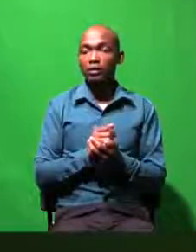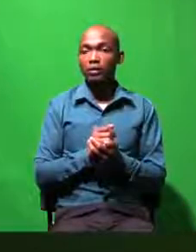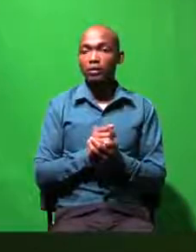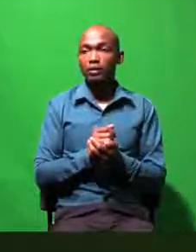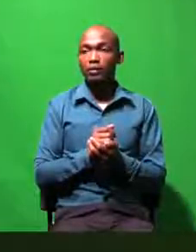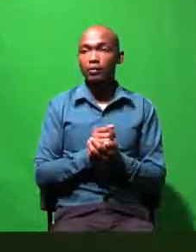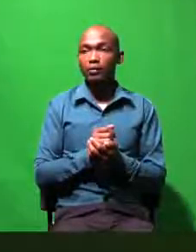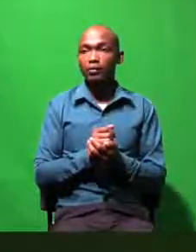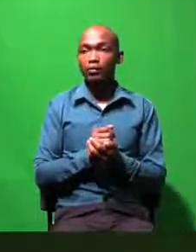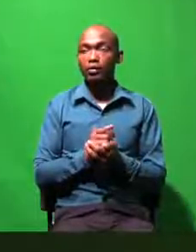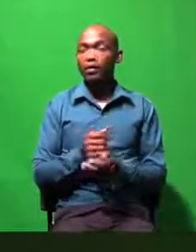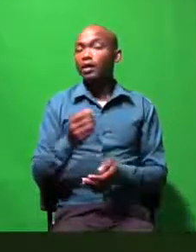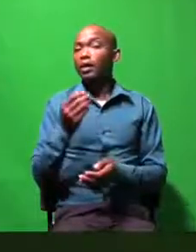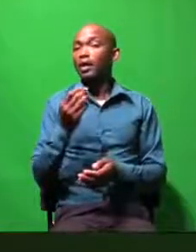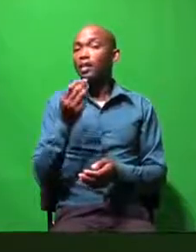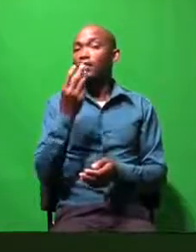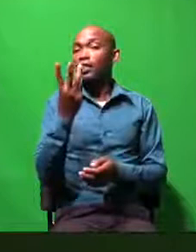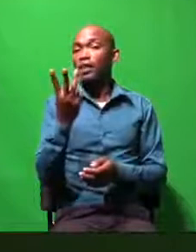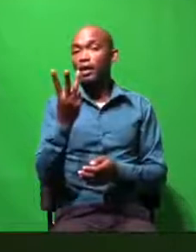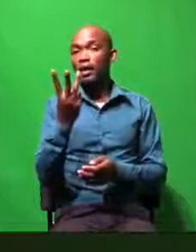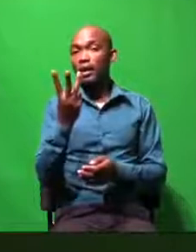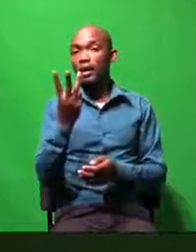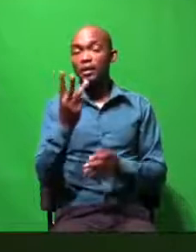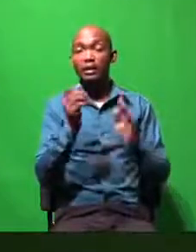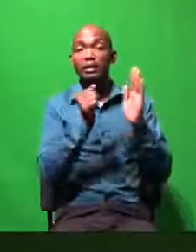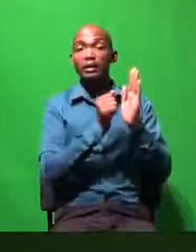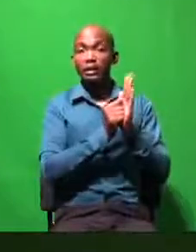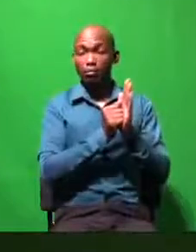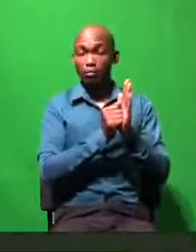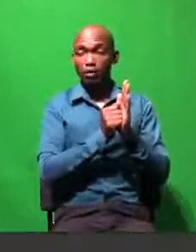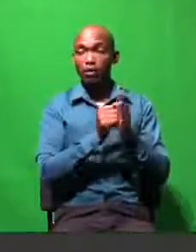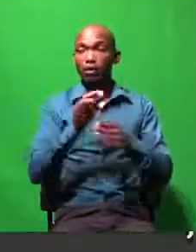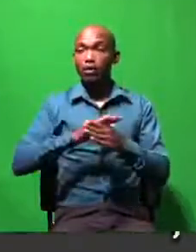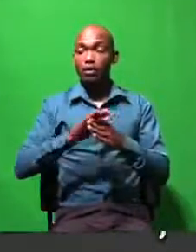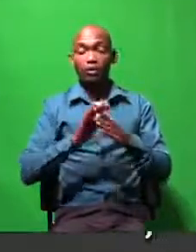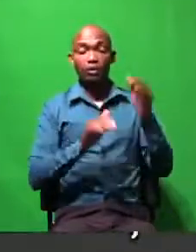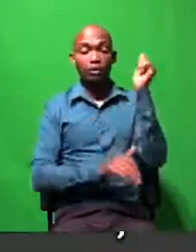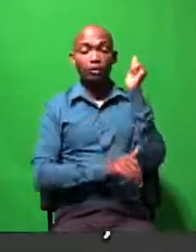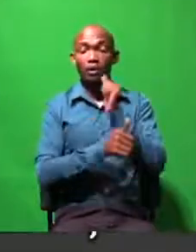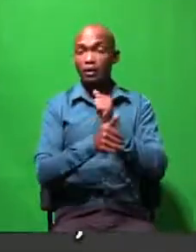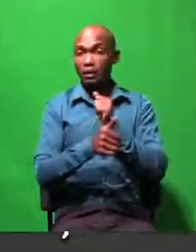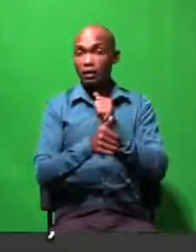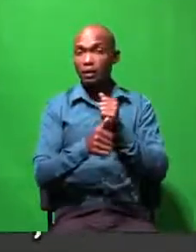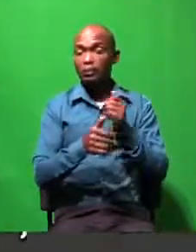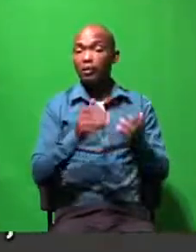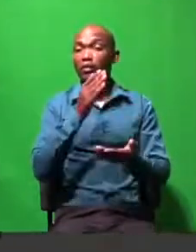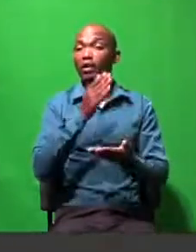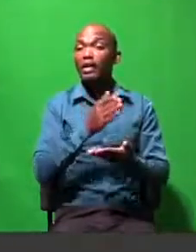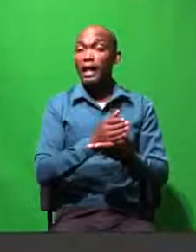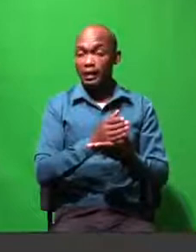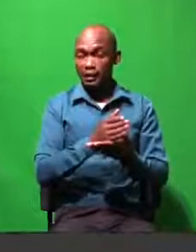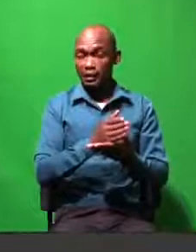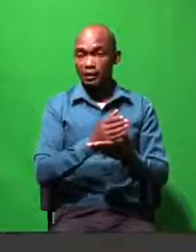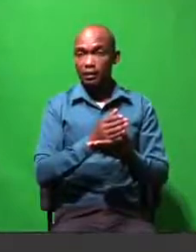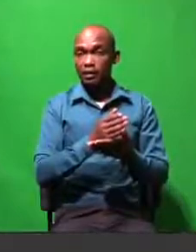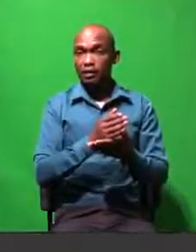So the three symbols are used to represent right angles. This one,